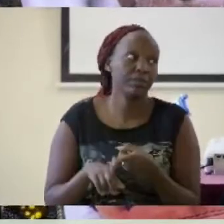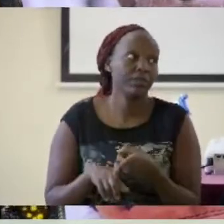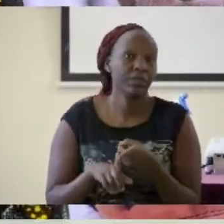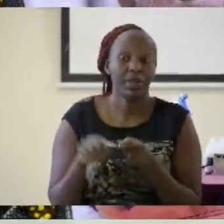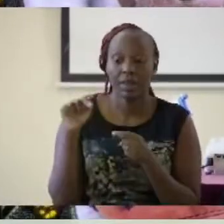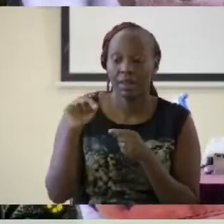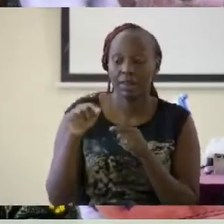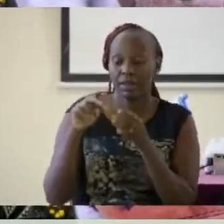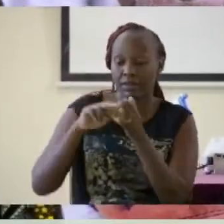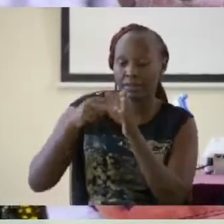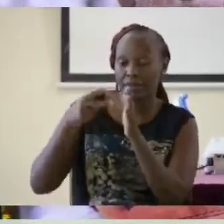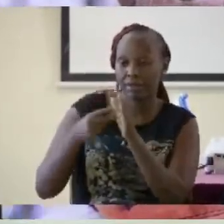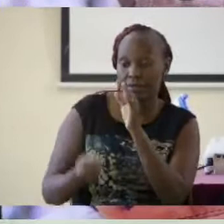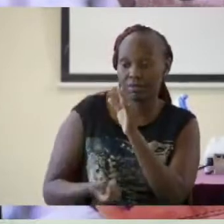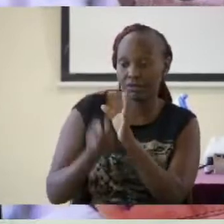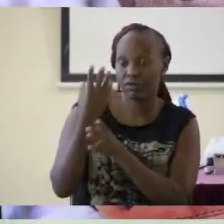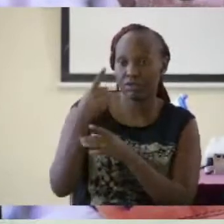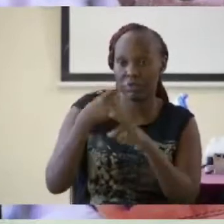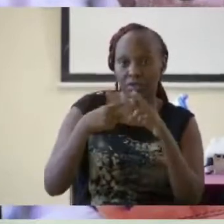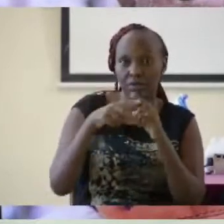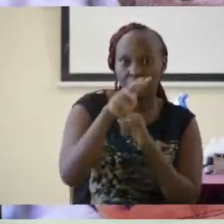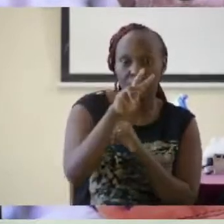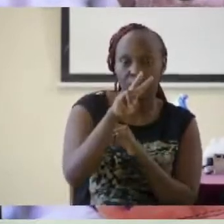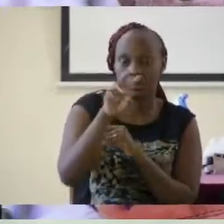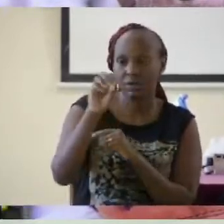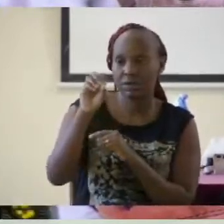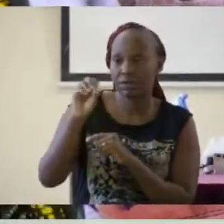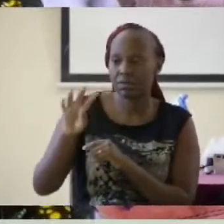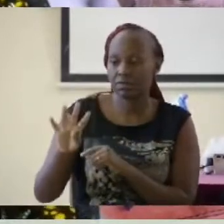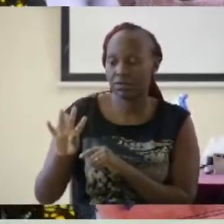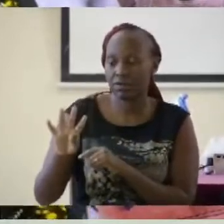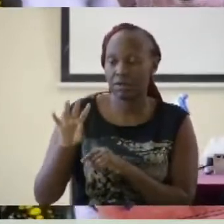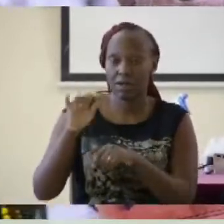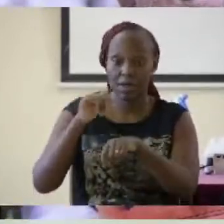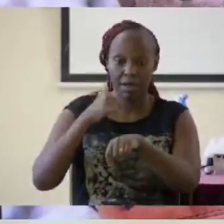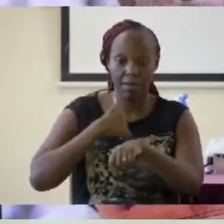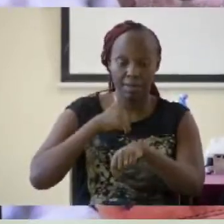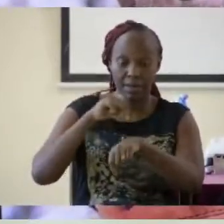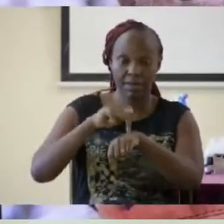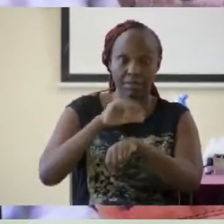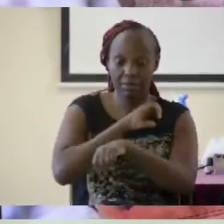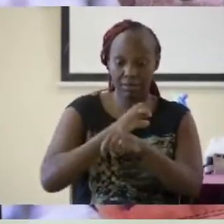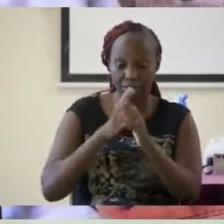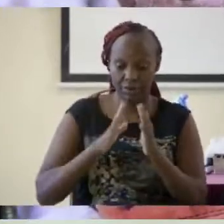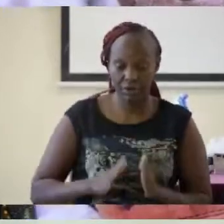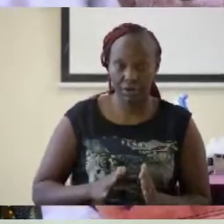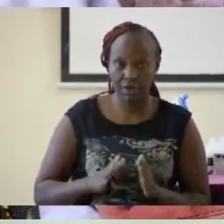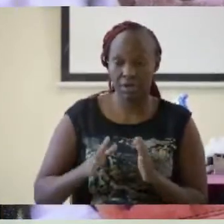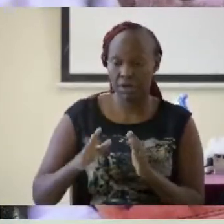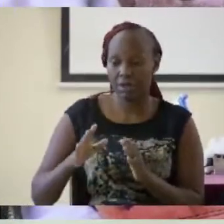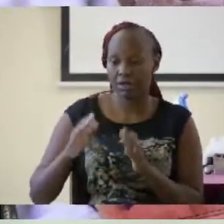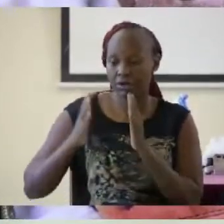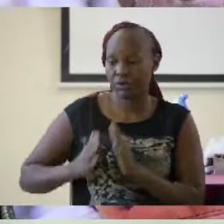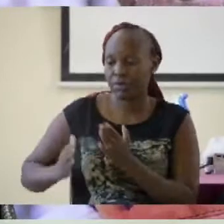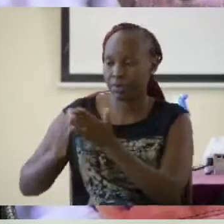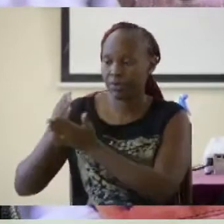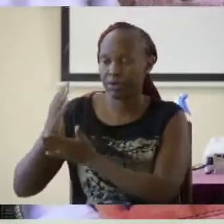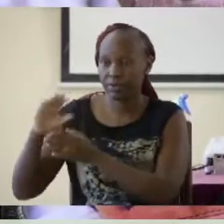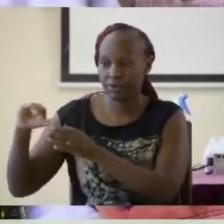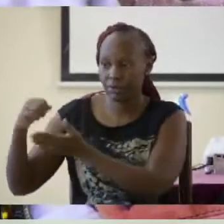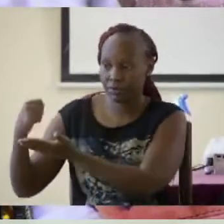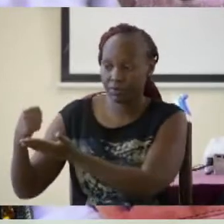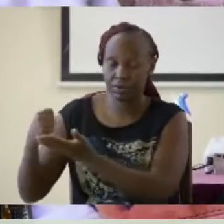this project was conceived in 2004. At that time, I was a commissioner at the Kenya National Commission on Human Rights.